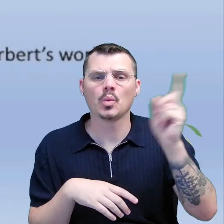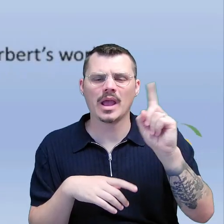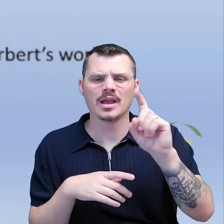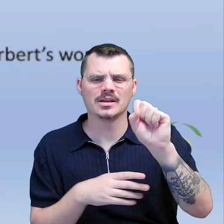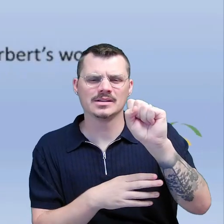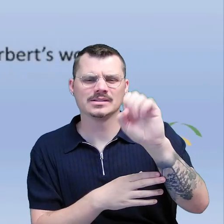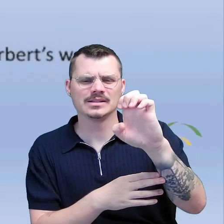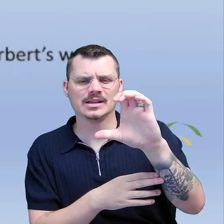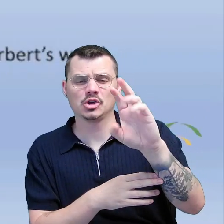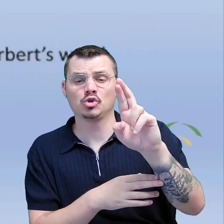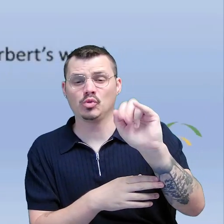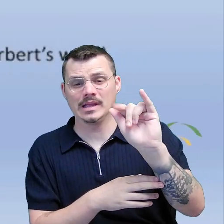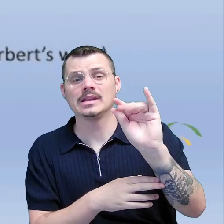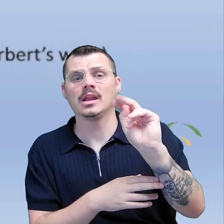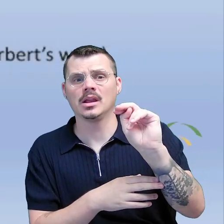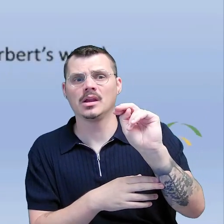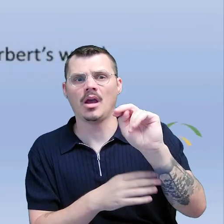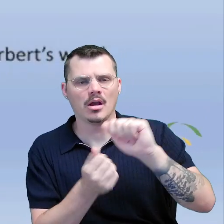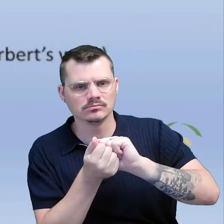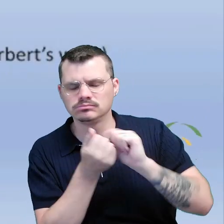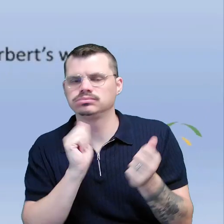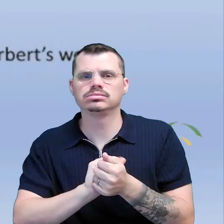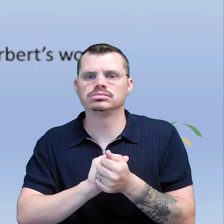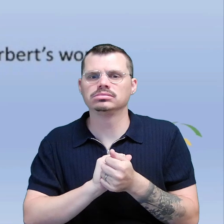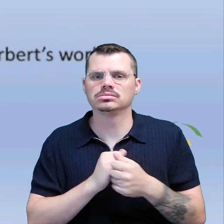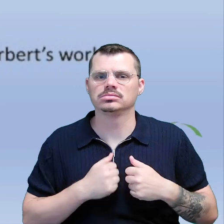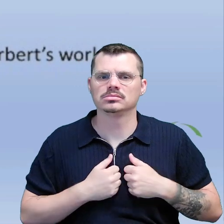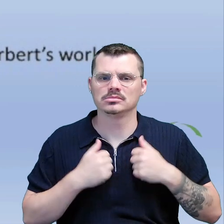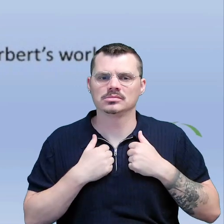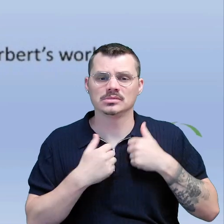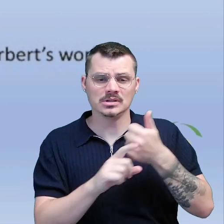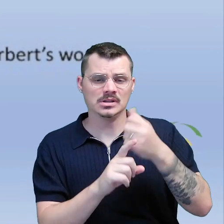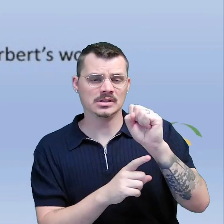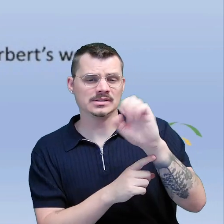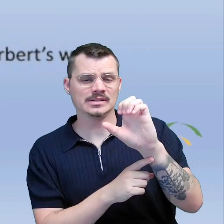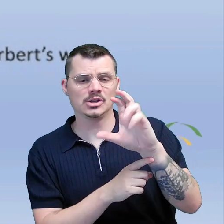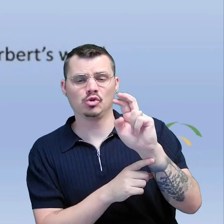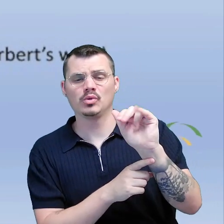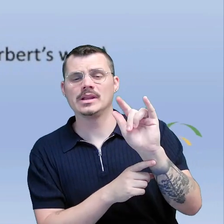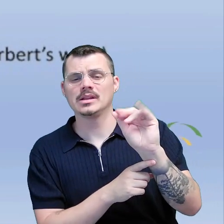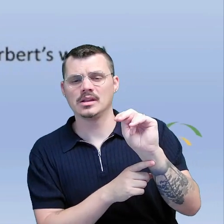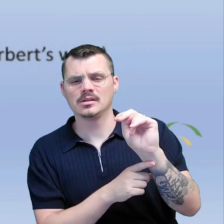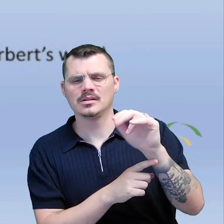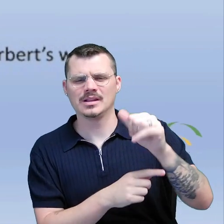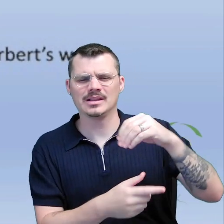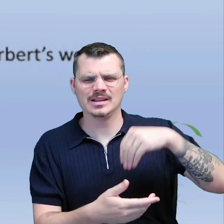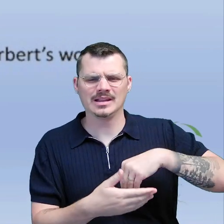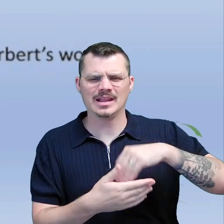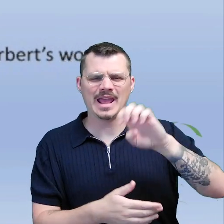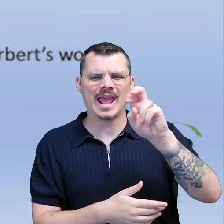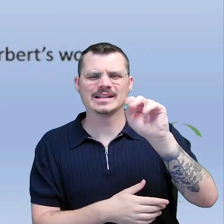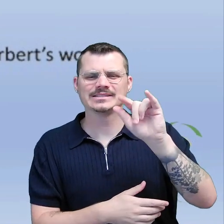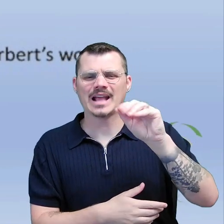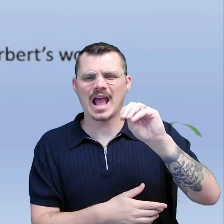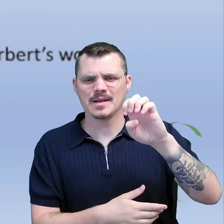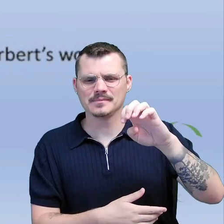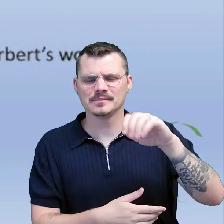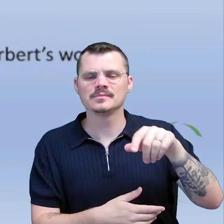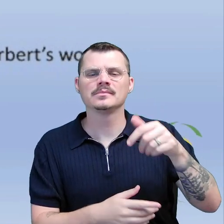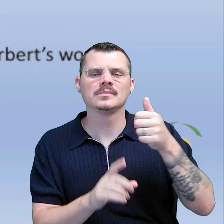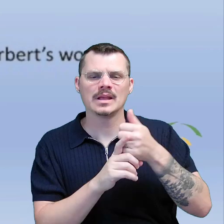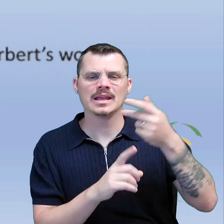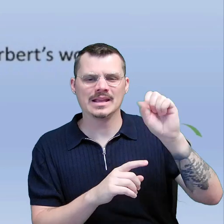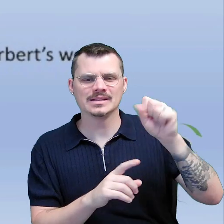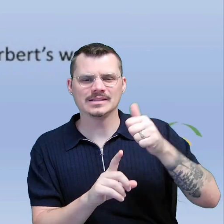where secretin changed their lives. Secretin, which is a intestinal enzyme, is